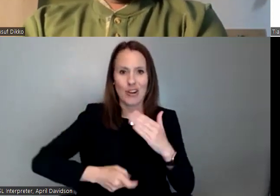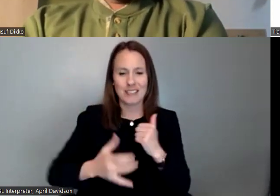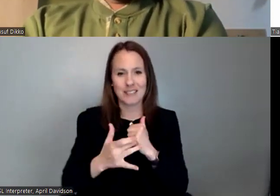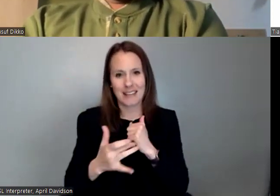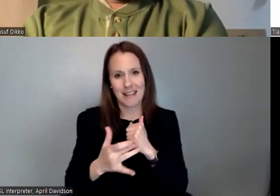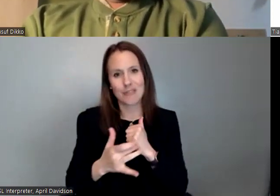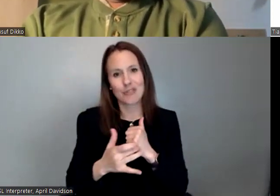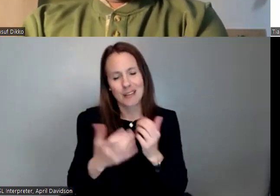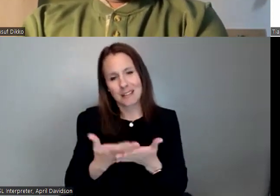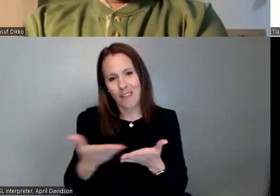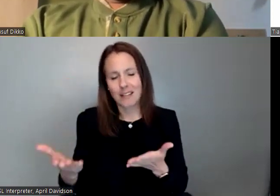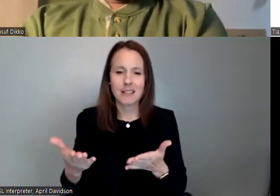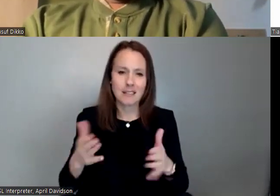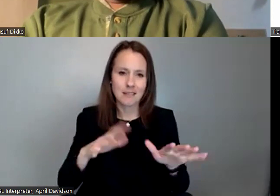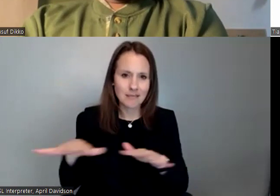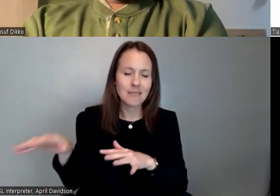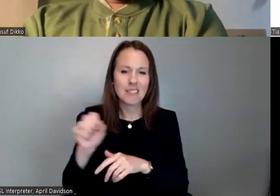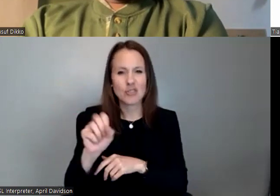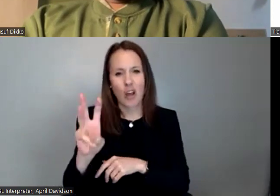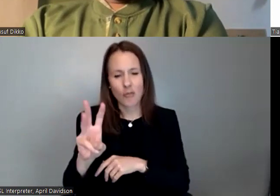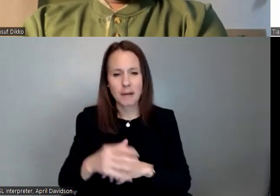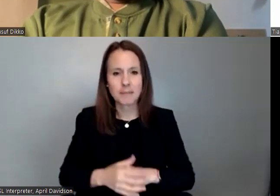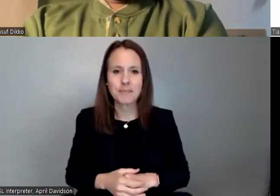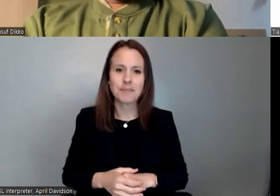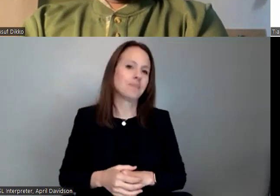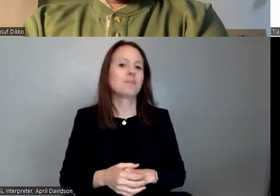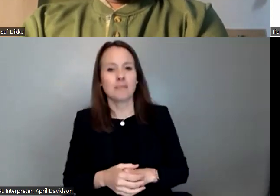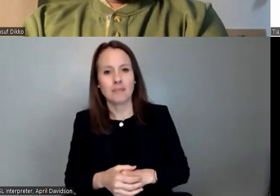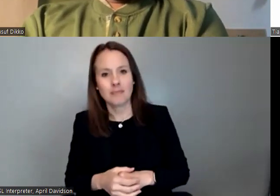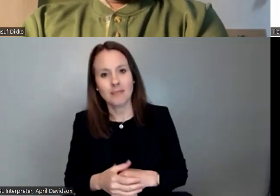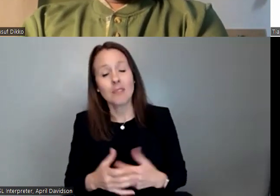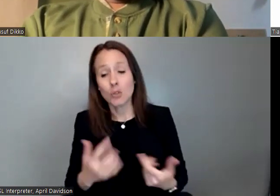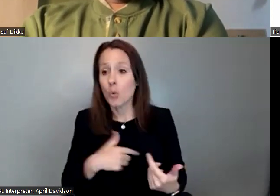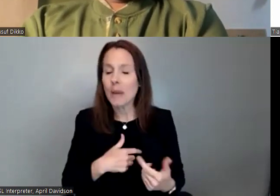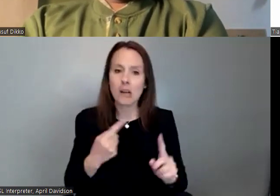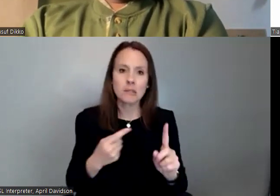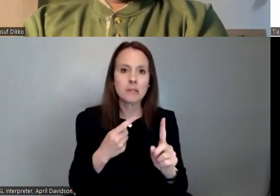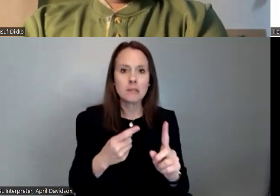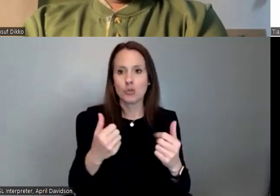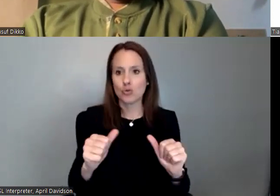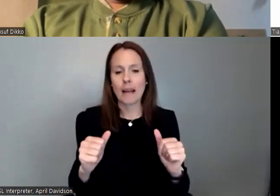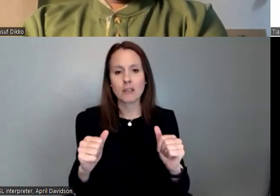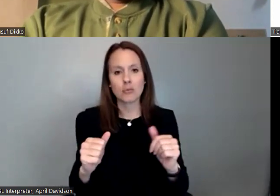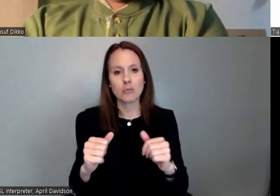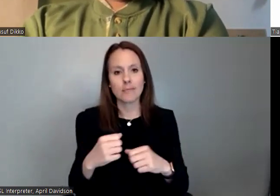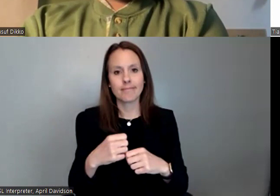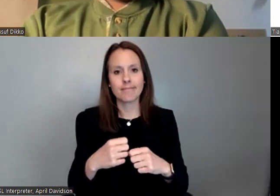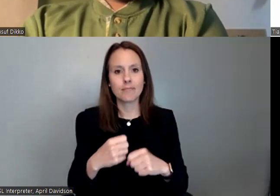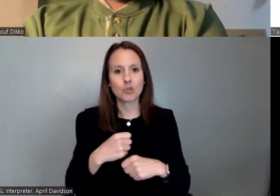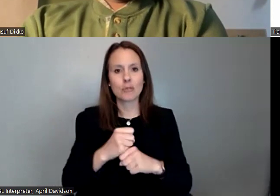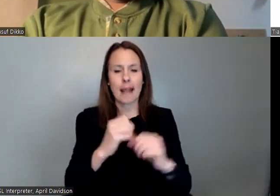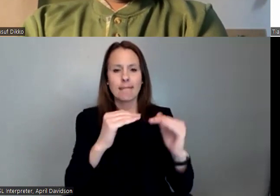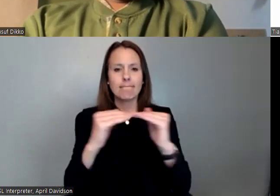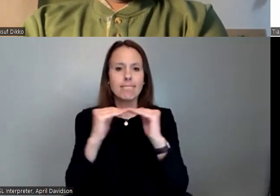technology devices and software at our agency, so that we're constantly trying to help level the playing field for